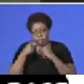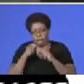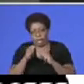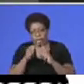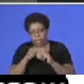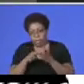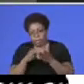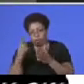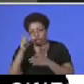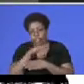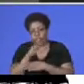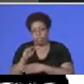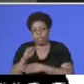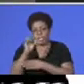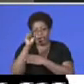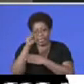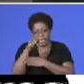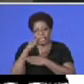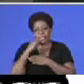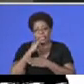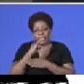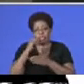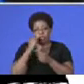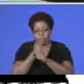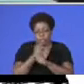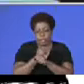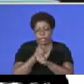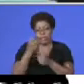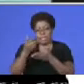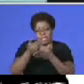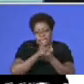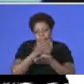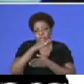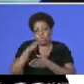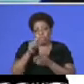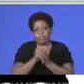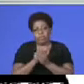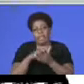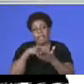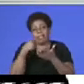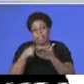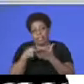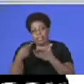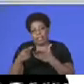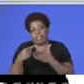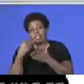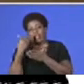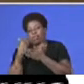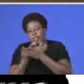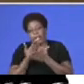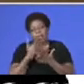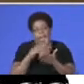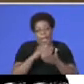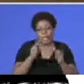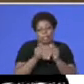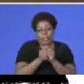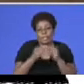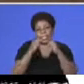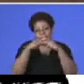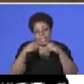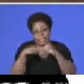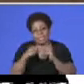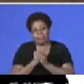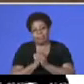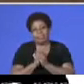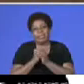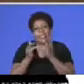children. And yes, it is working for some children. Now, there are some pros and cons with the system. So the internet sometimes